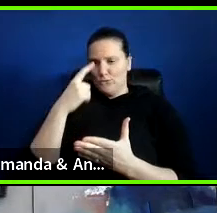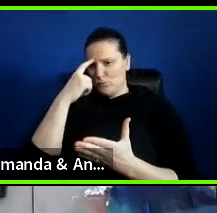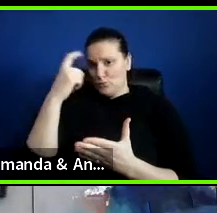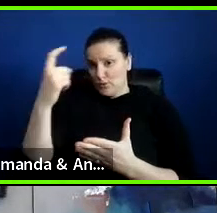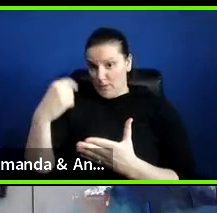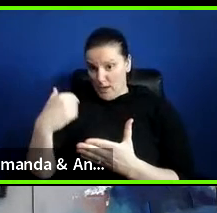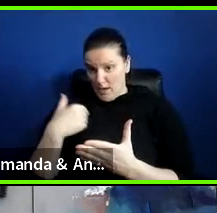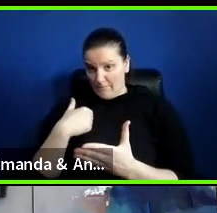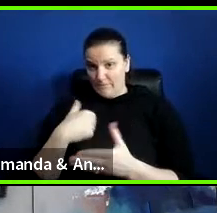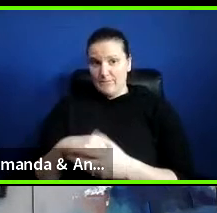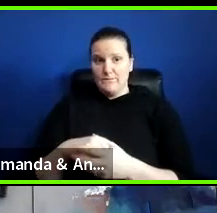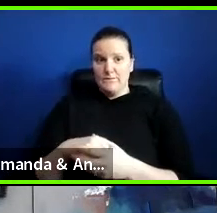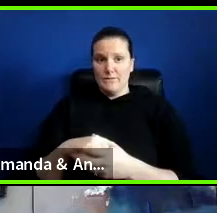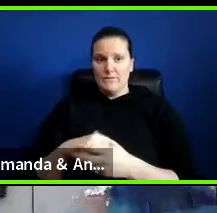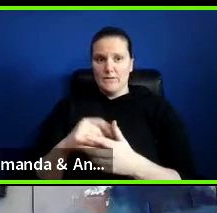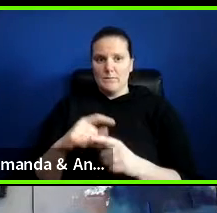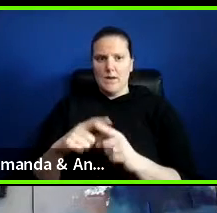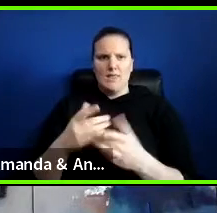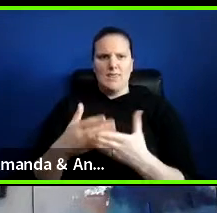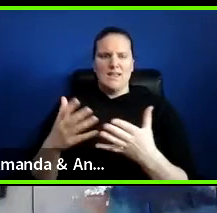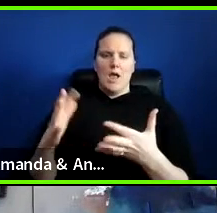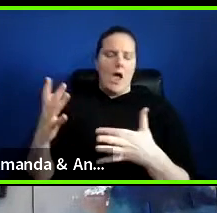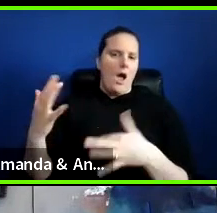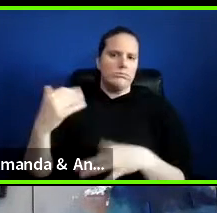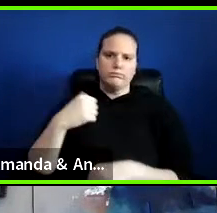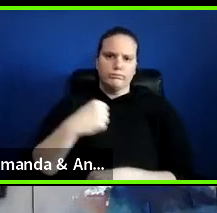yet things crash and burn